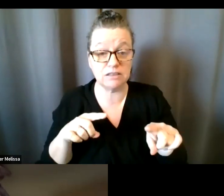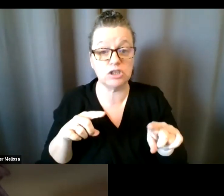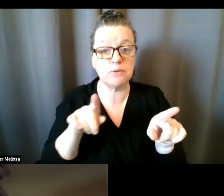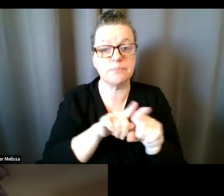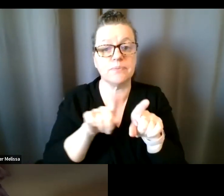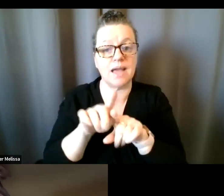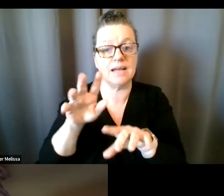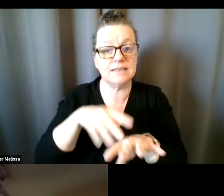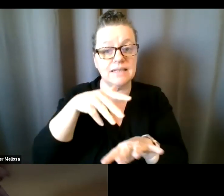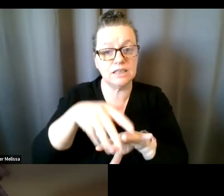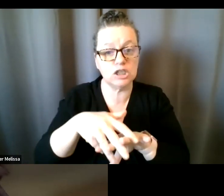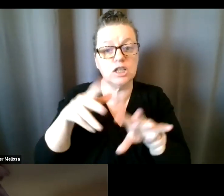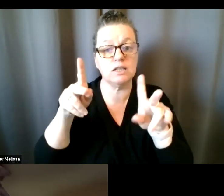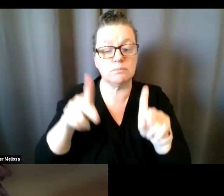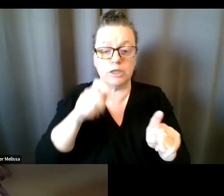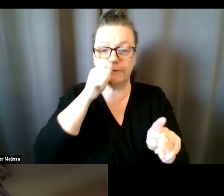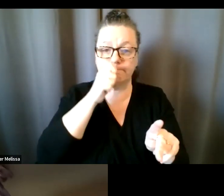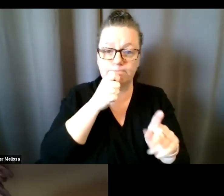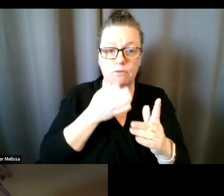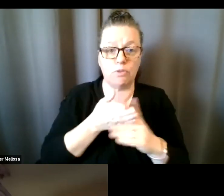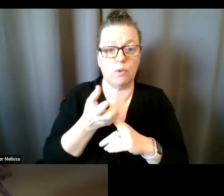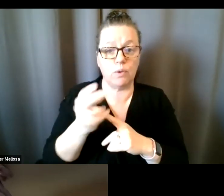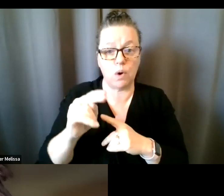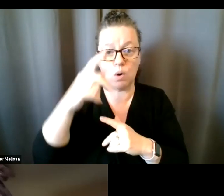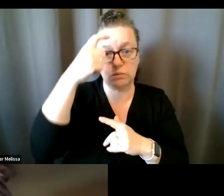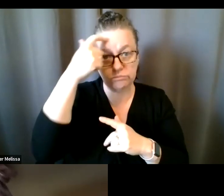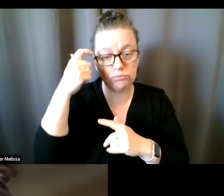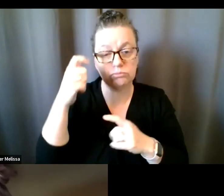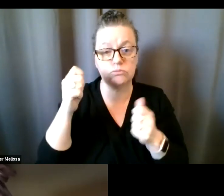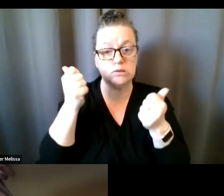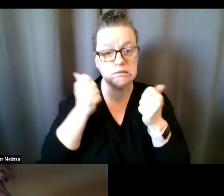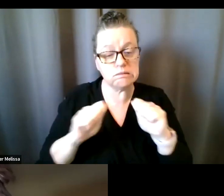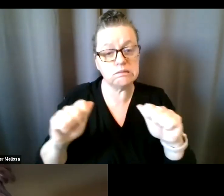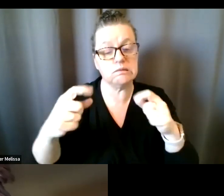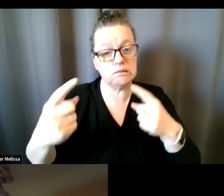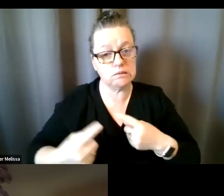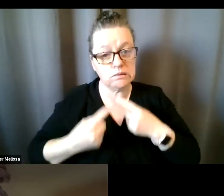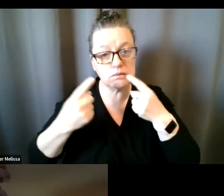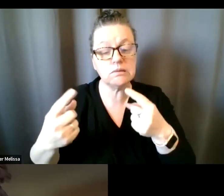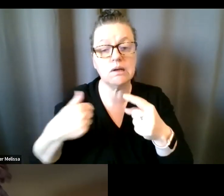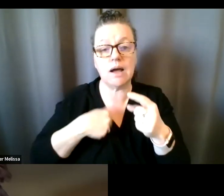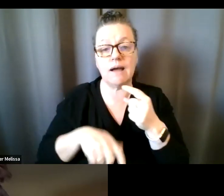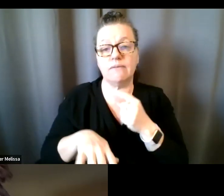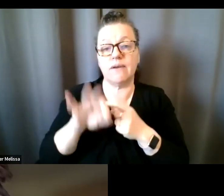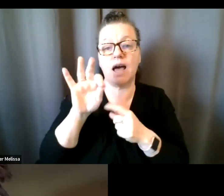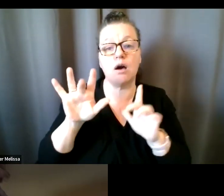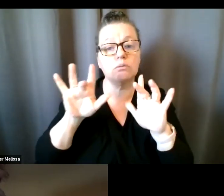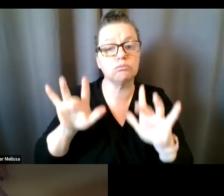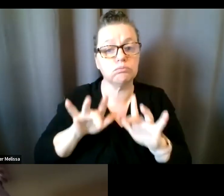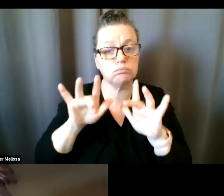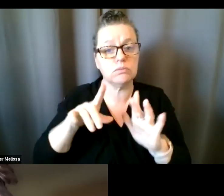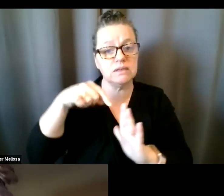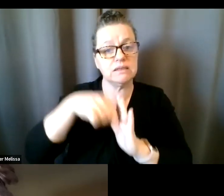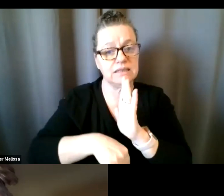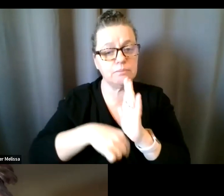an Indigenous person who has suffered through their own traumas, trials, and tribulations, I found being empathetic is deeply